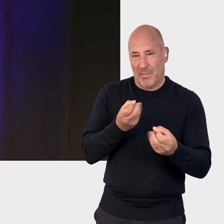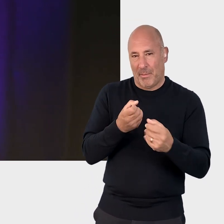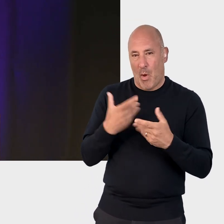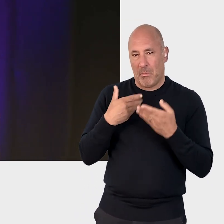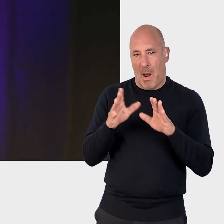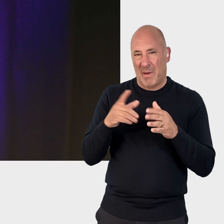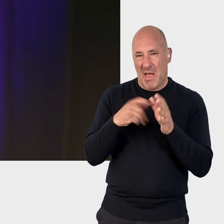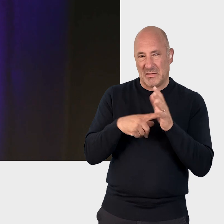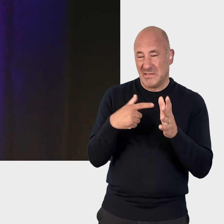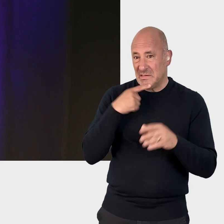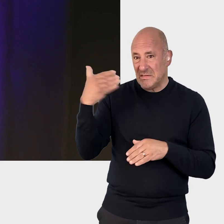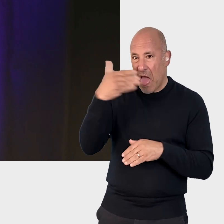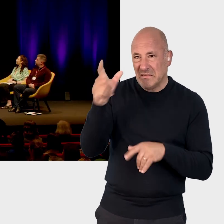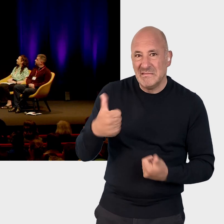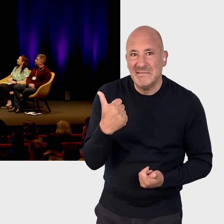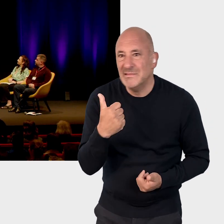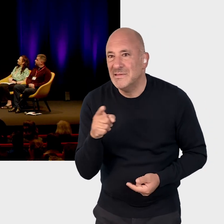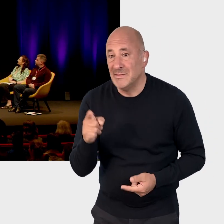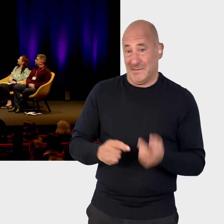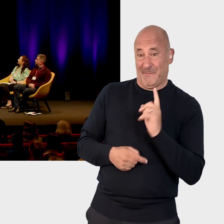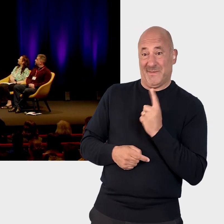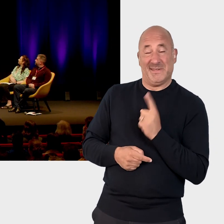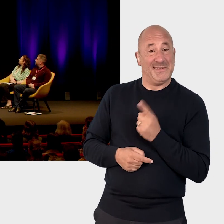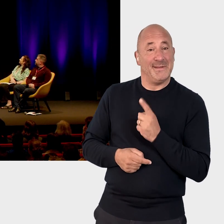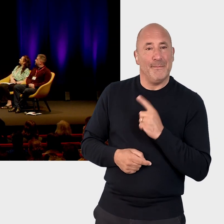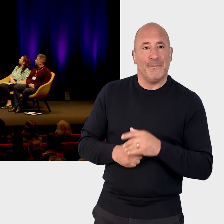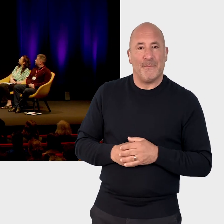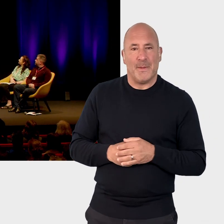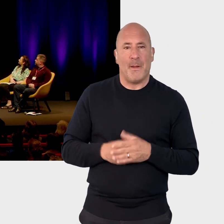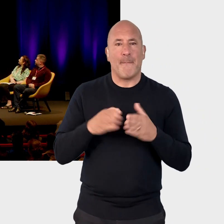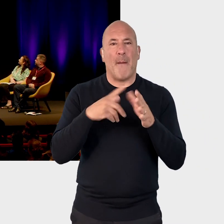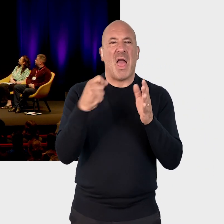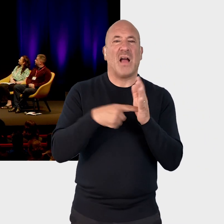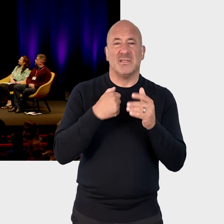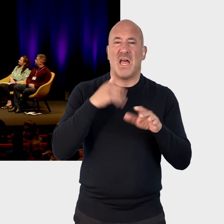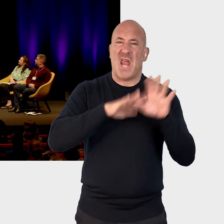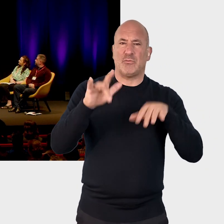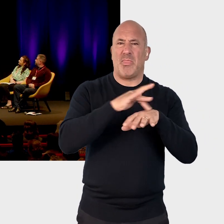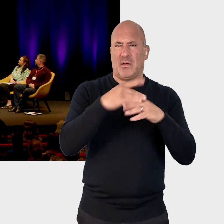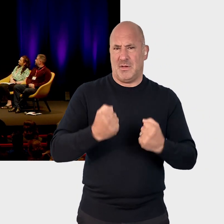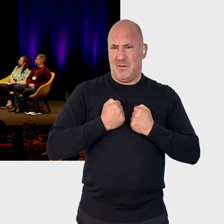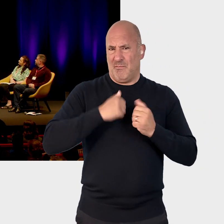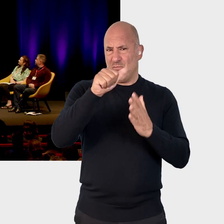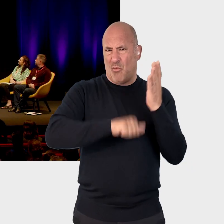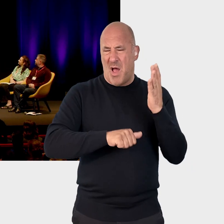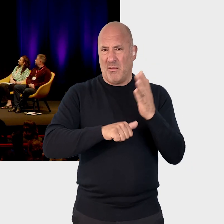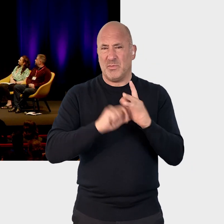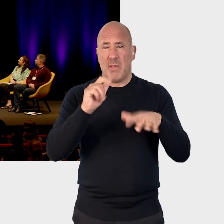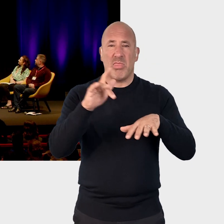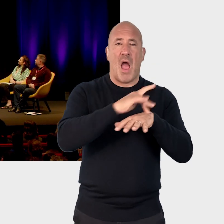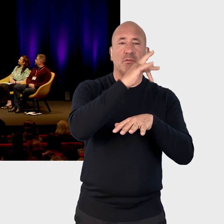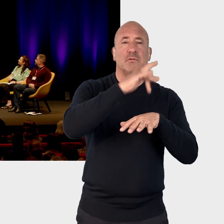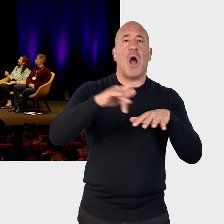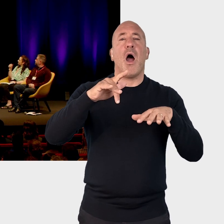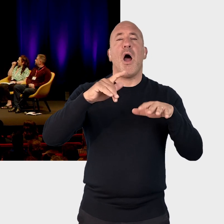A quick beat on Public Acts, if I can make the... There we go. Public Acts is the National Theatre's flagship